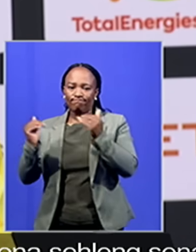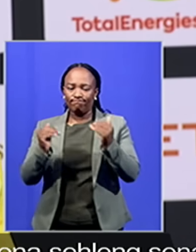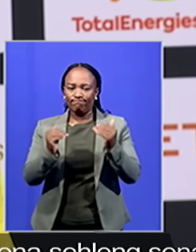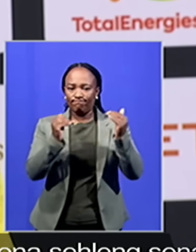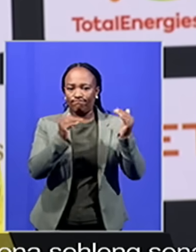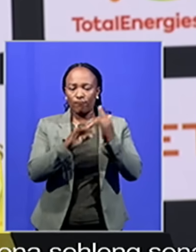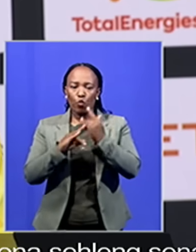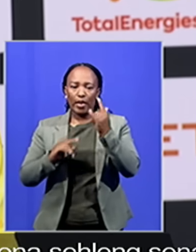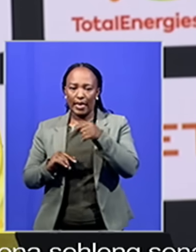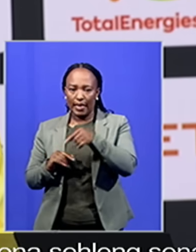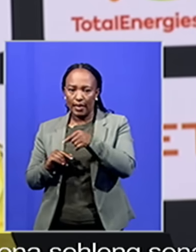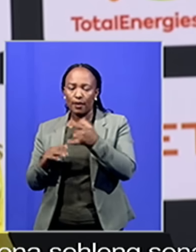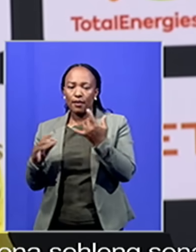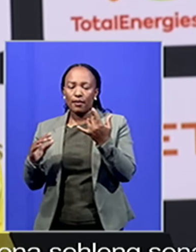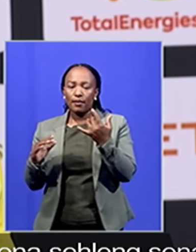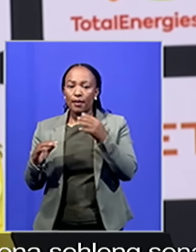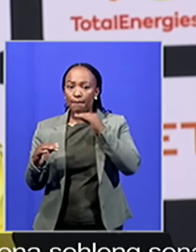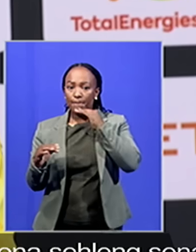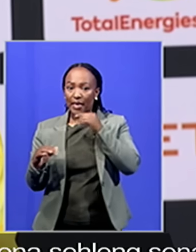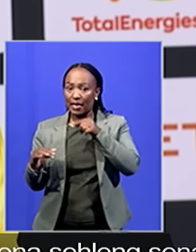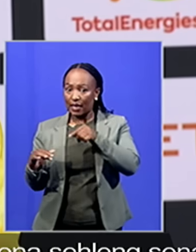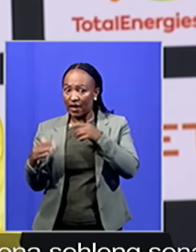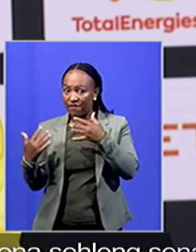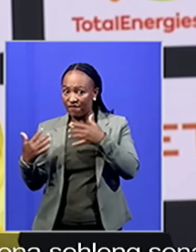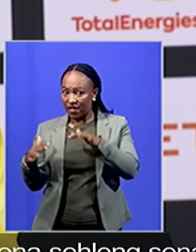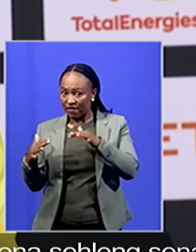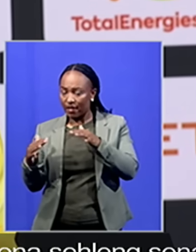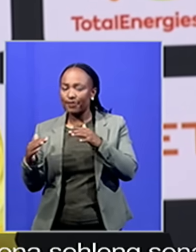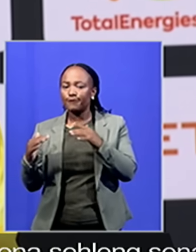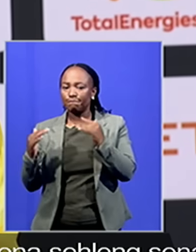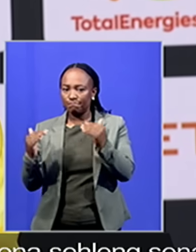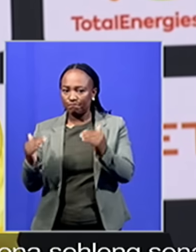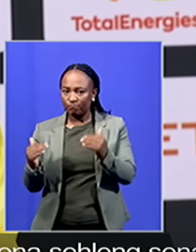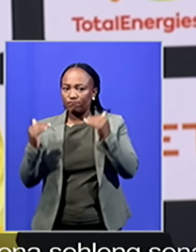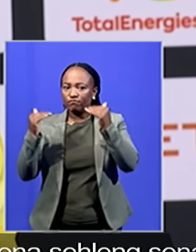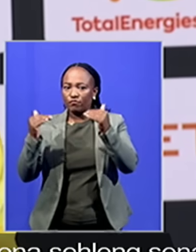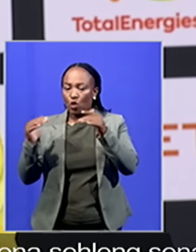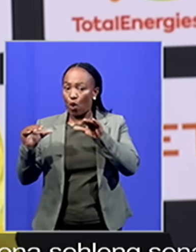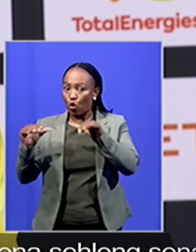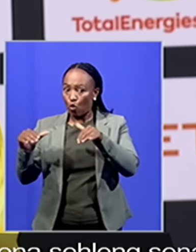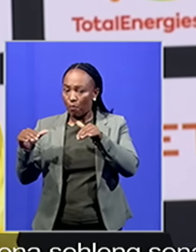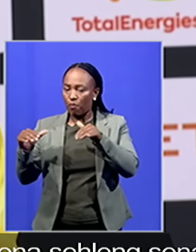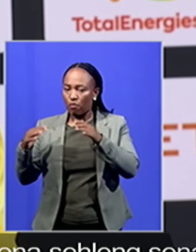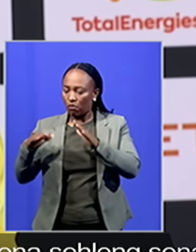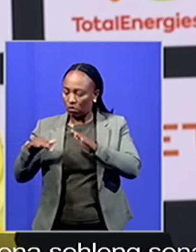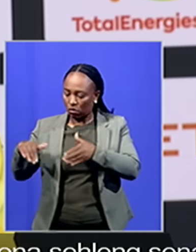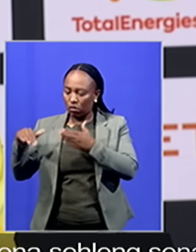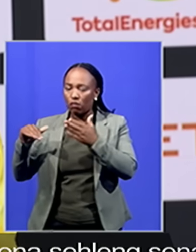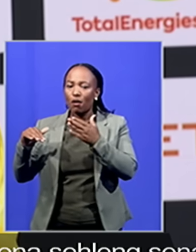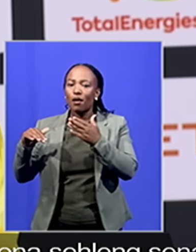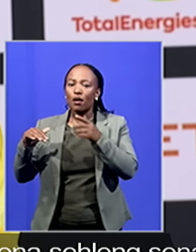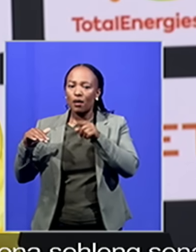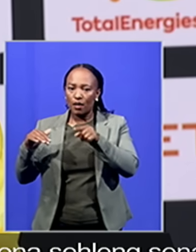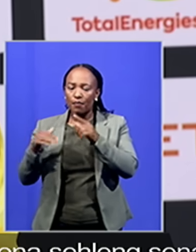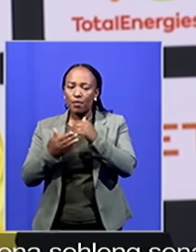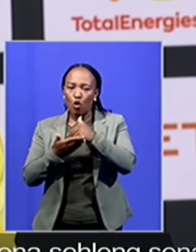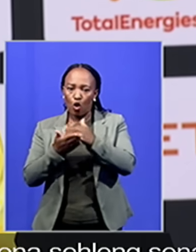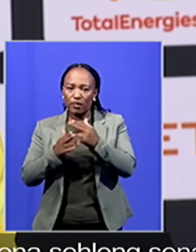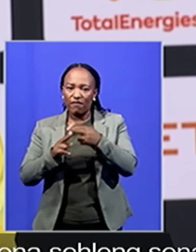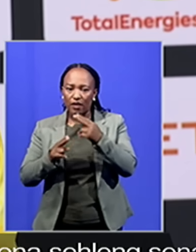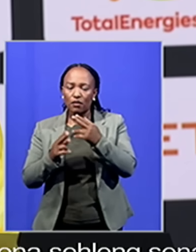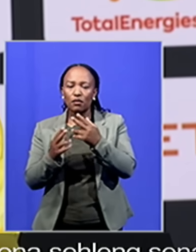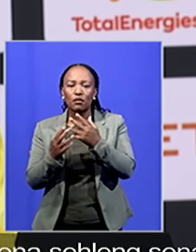far away means that we have gone through the group stage, that we'll play the quarterfinal. Let's hope we have